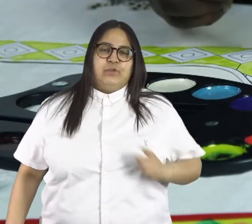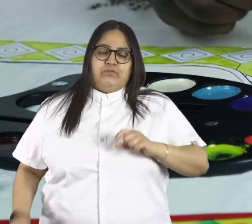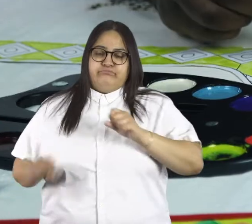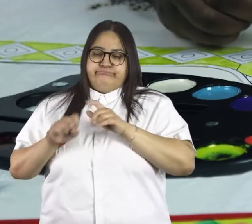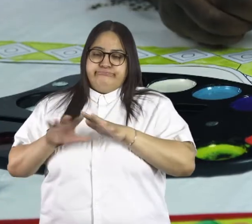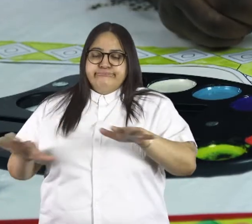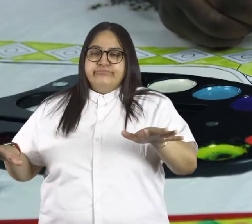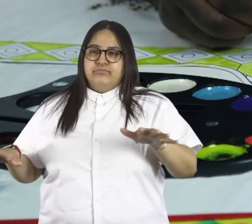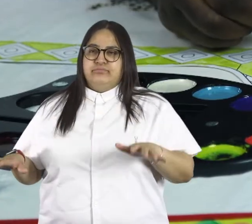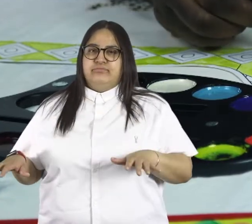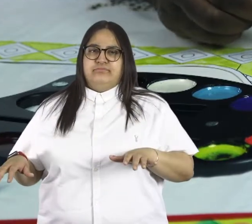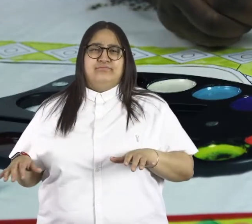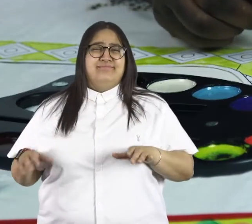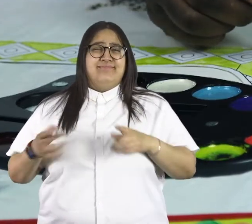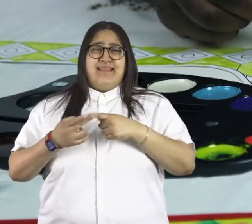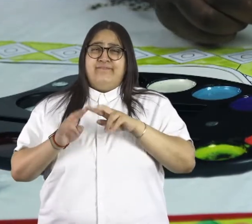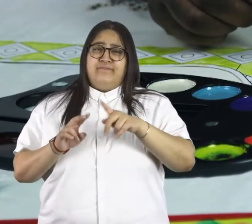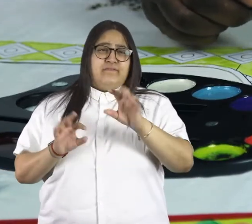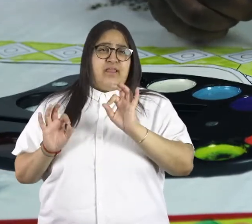Don't worry if you don't get it perfect.